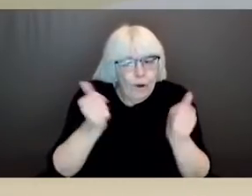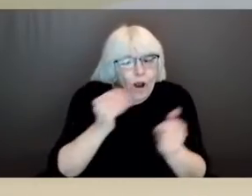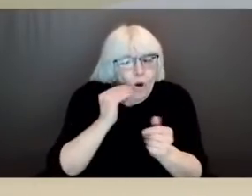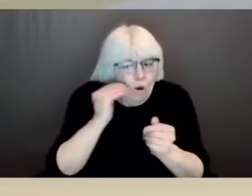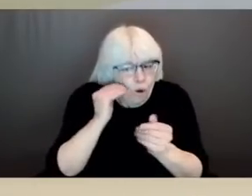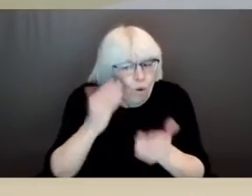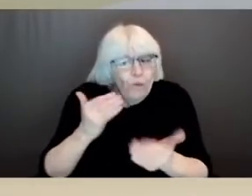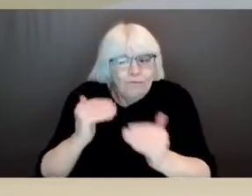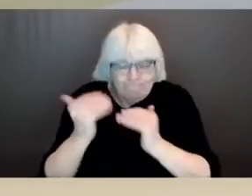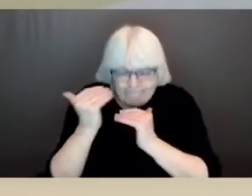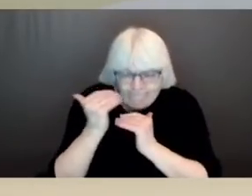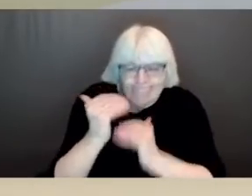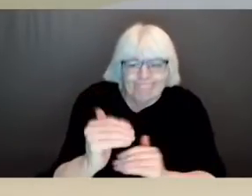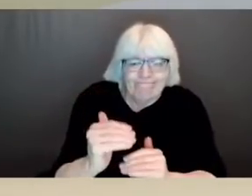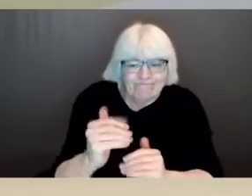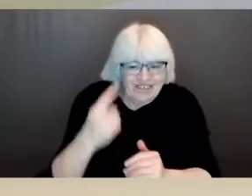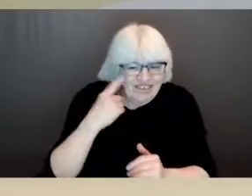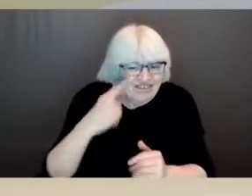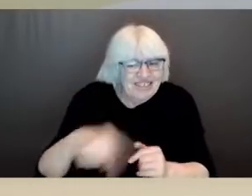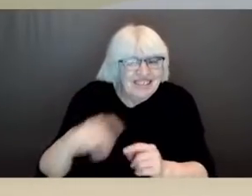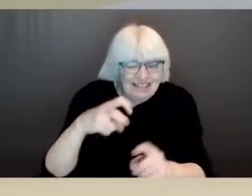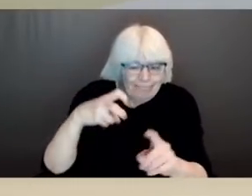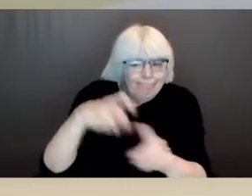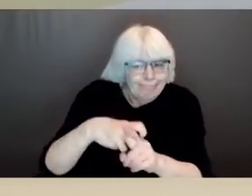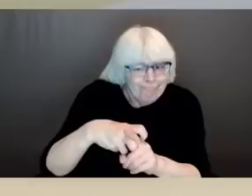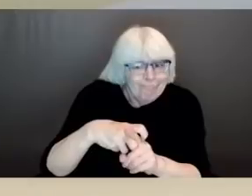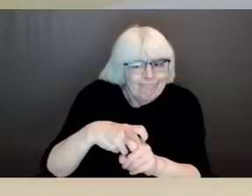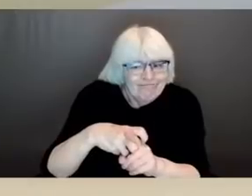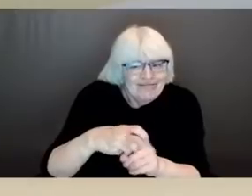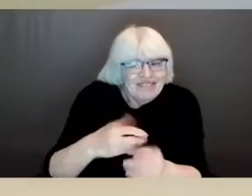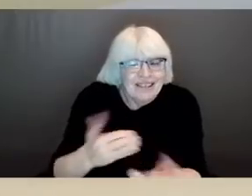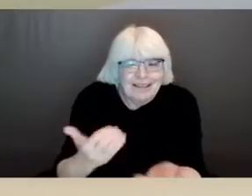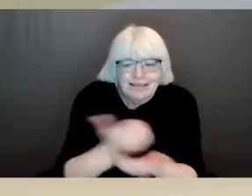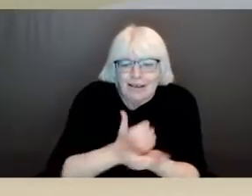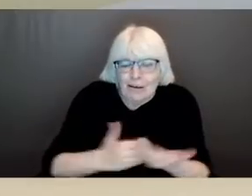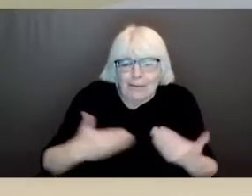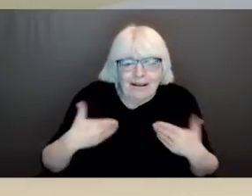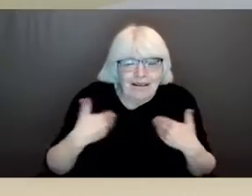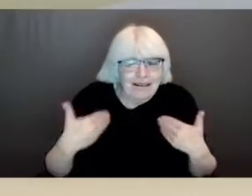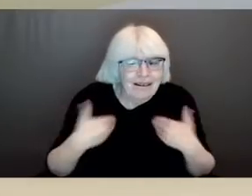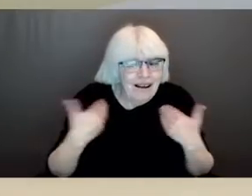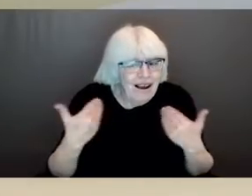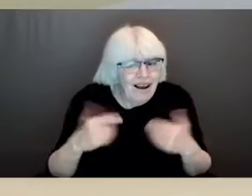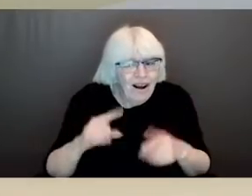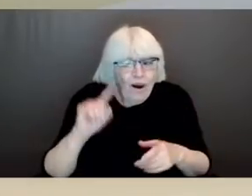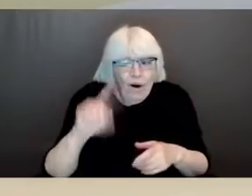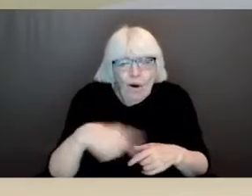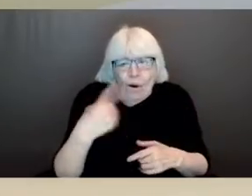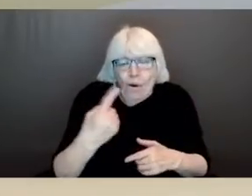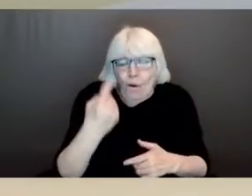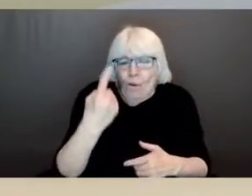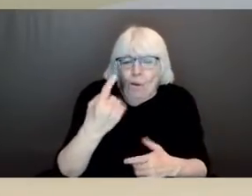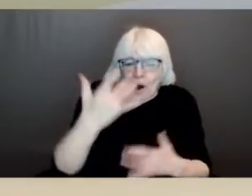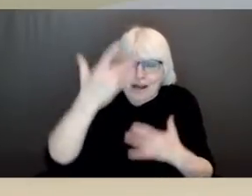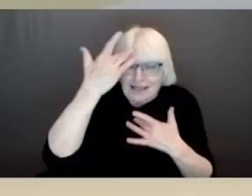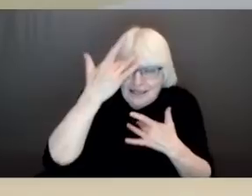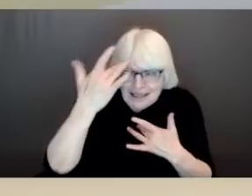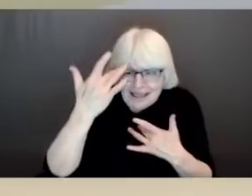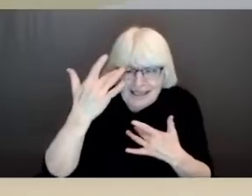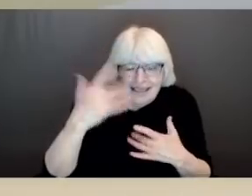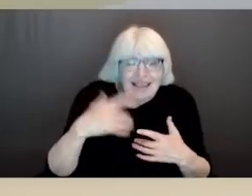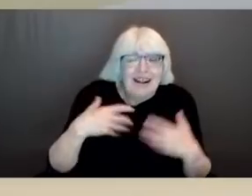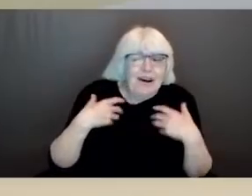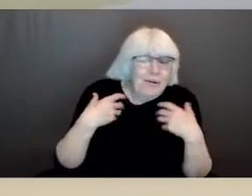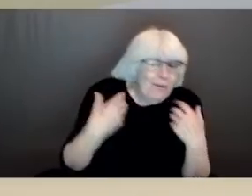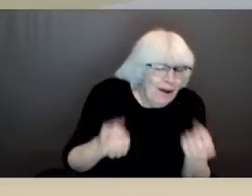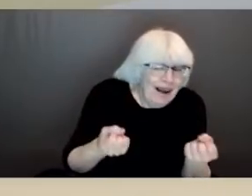screen some young people who only have a single symptom and are otherwise pretty well, recognizing there's a